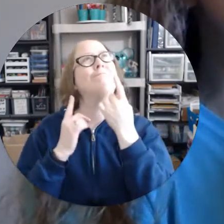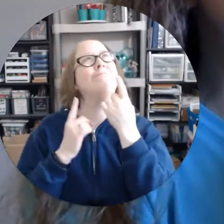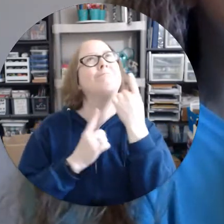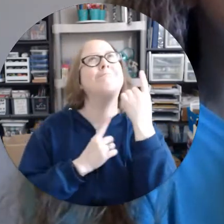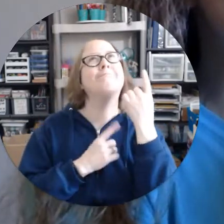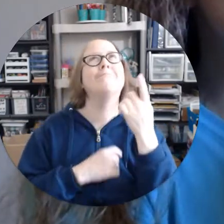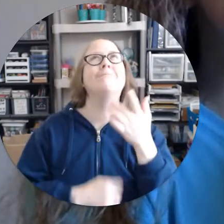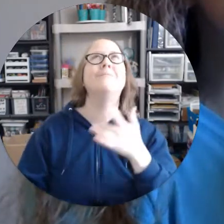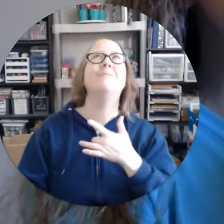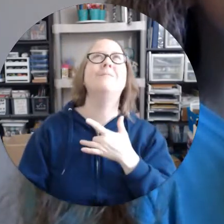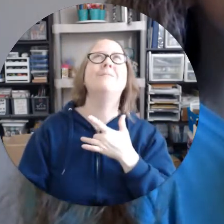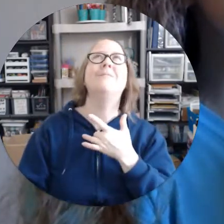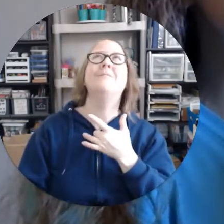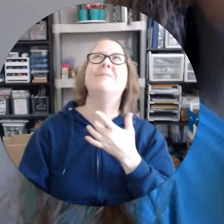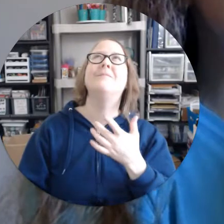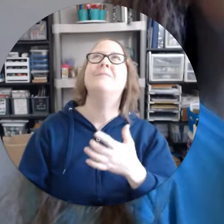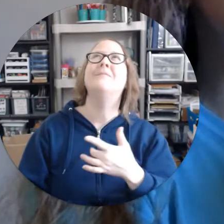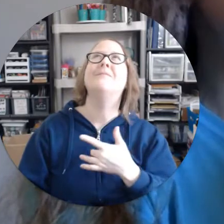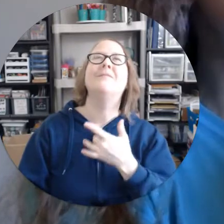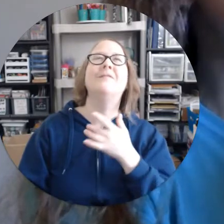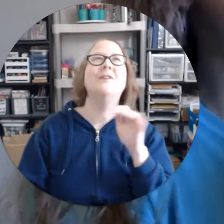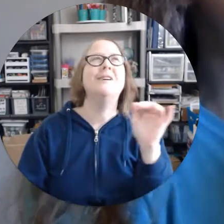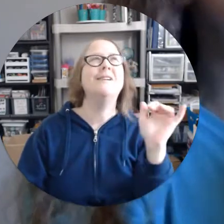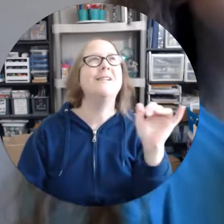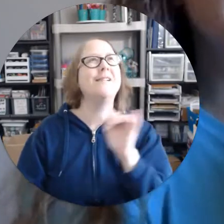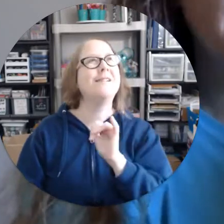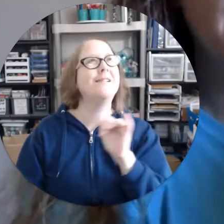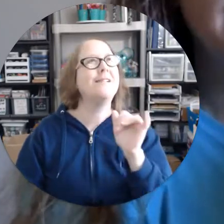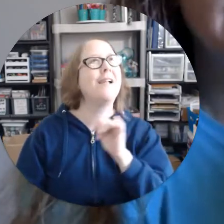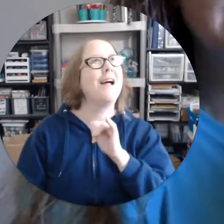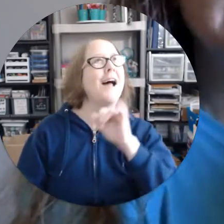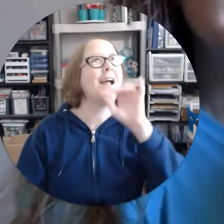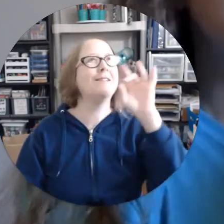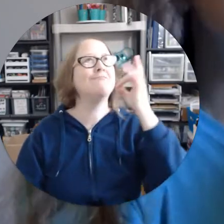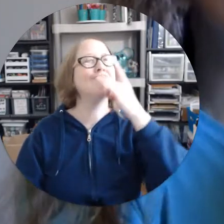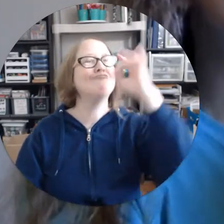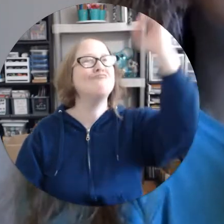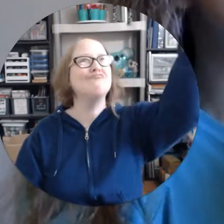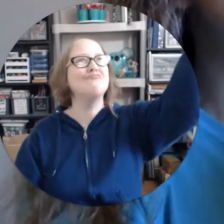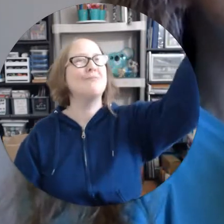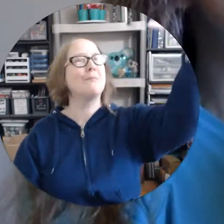it would finally be like in the spotlight.